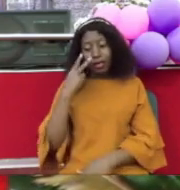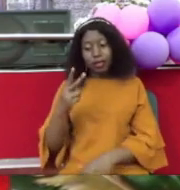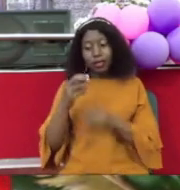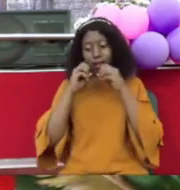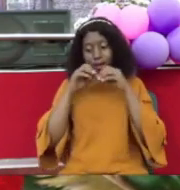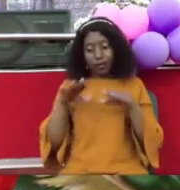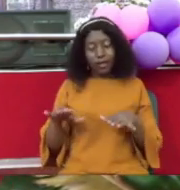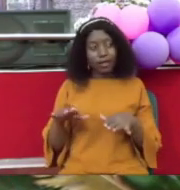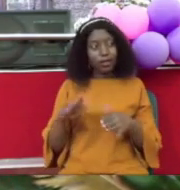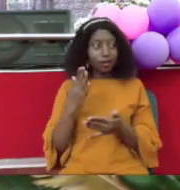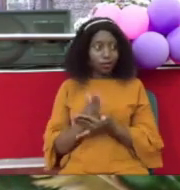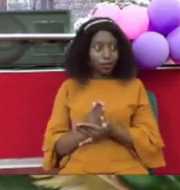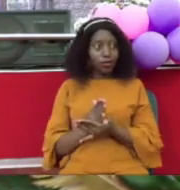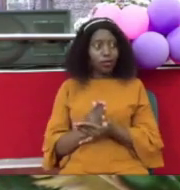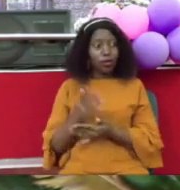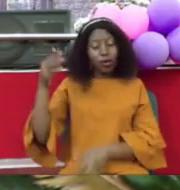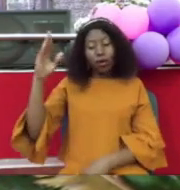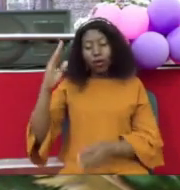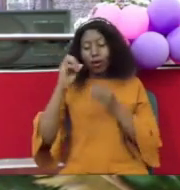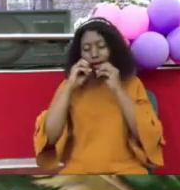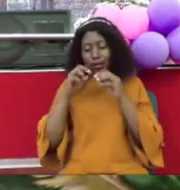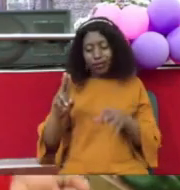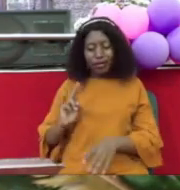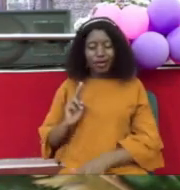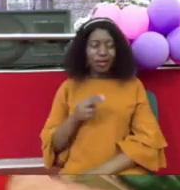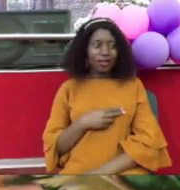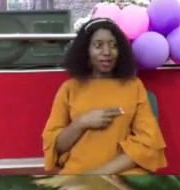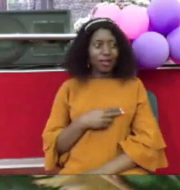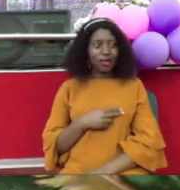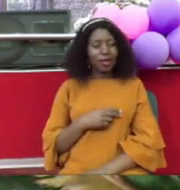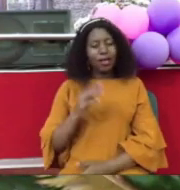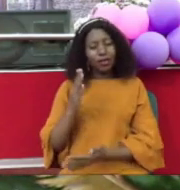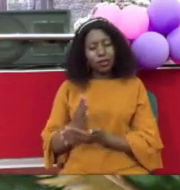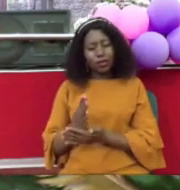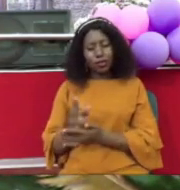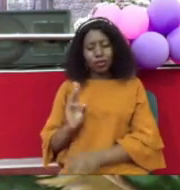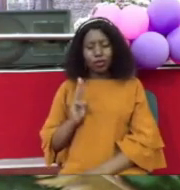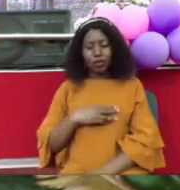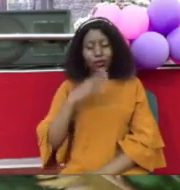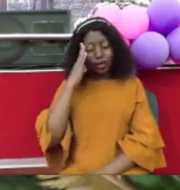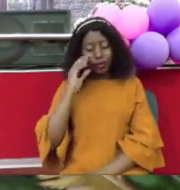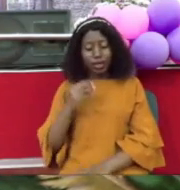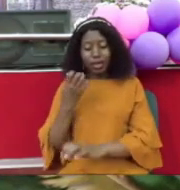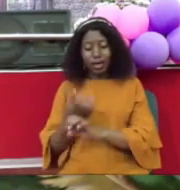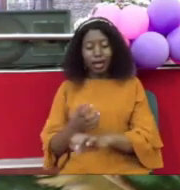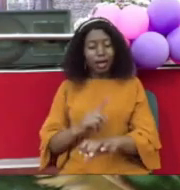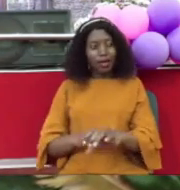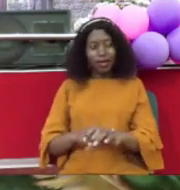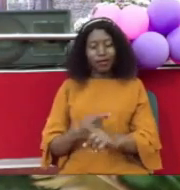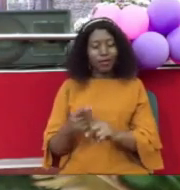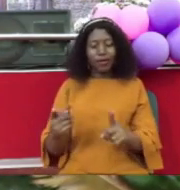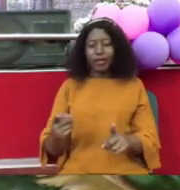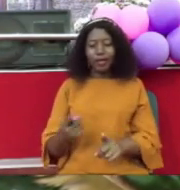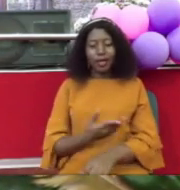Utaona baraka. He has blessed us. Amekubariki. We have gone through difficult moments. Tumepitia wakati mgumu. But the presence of God